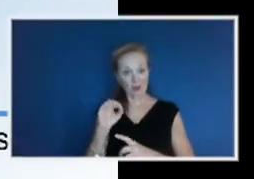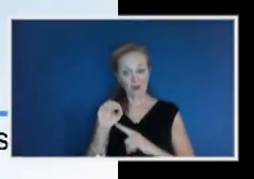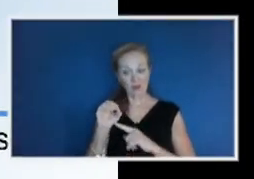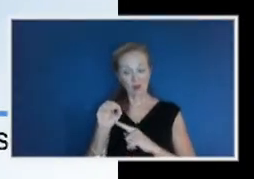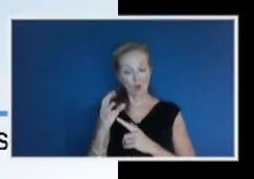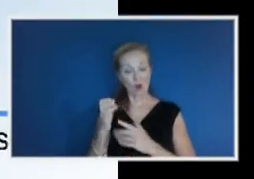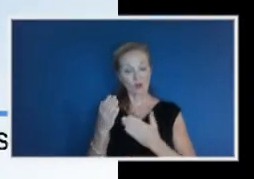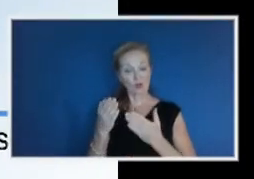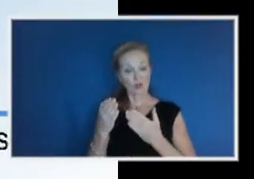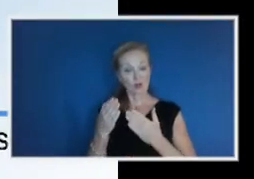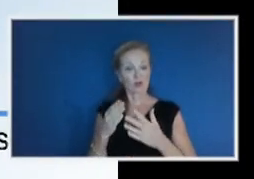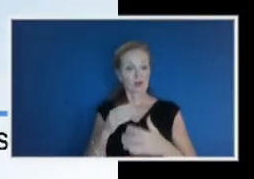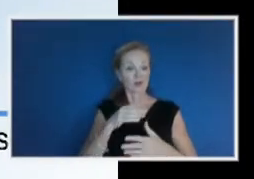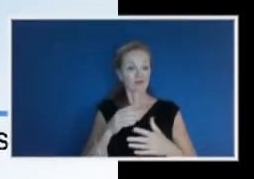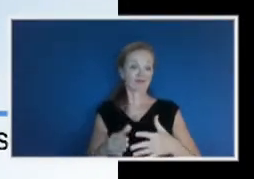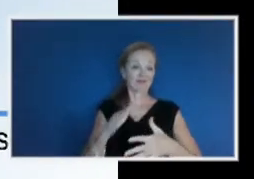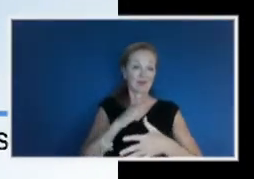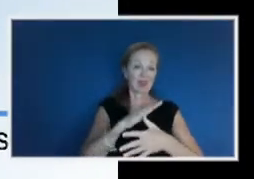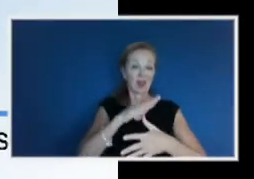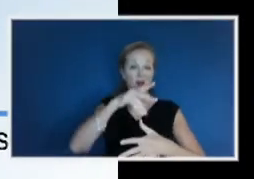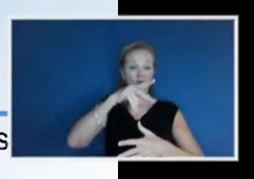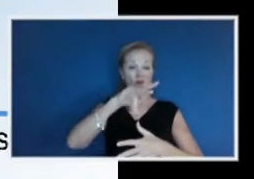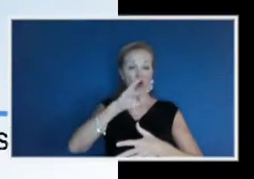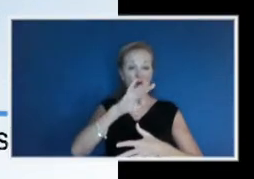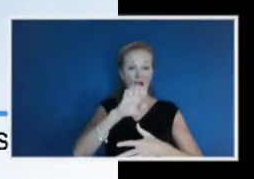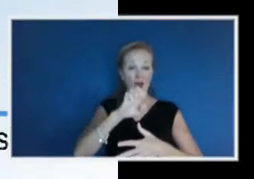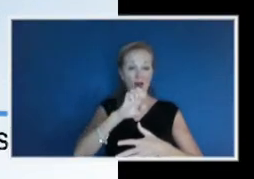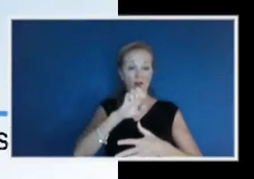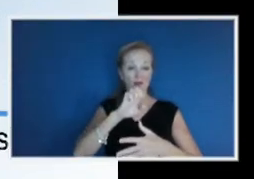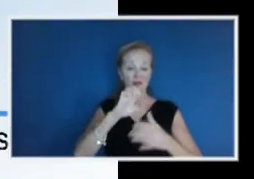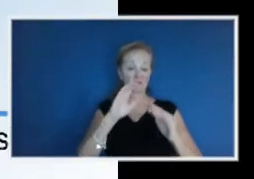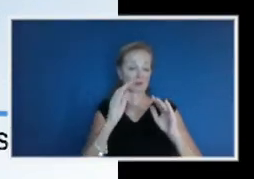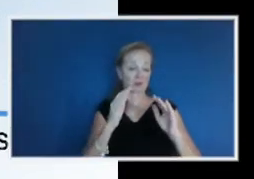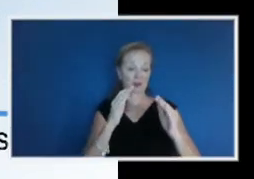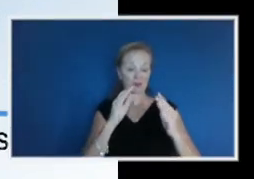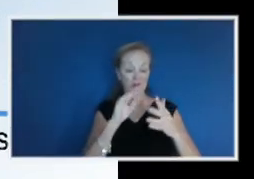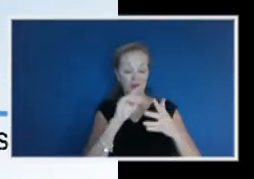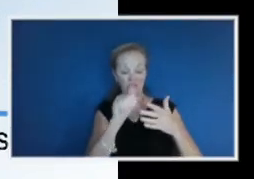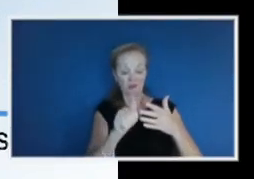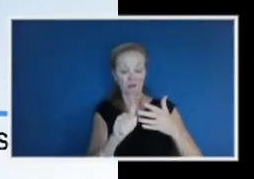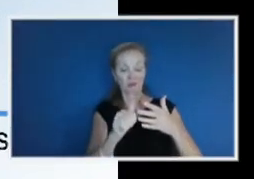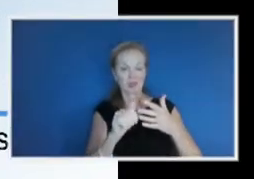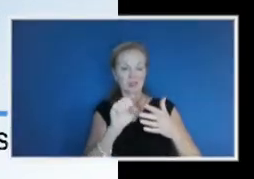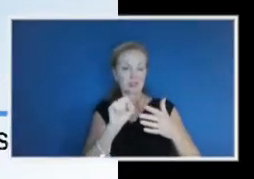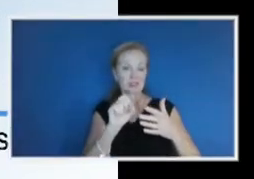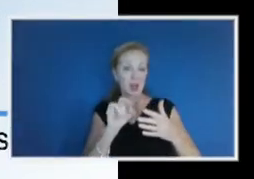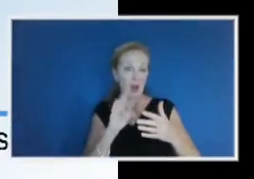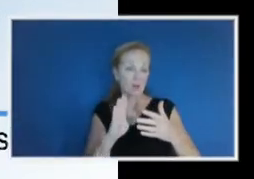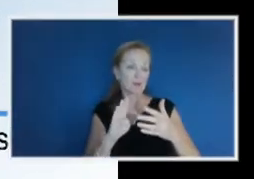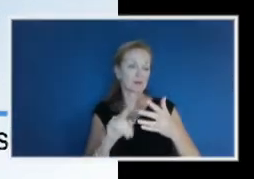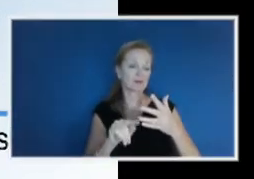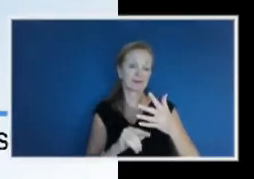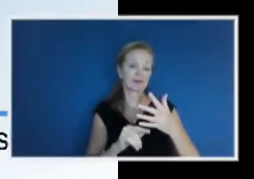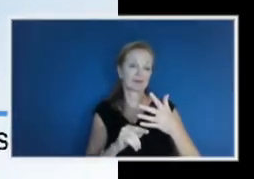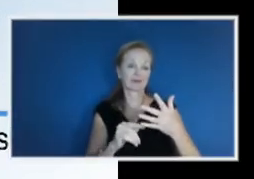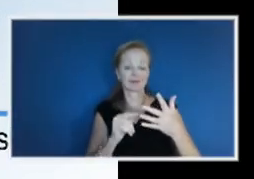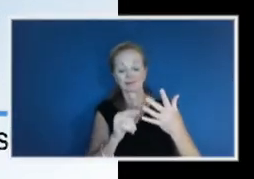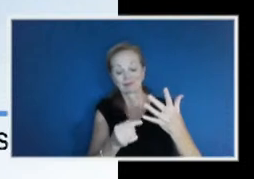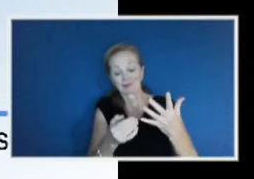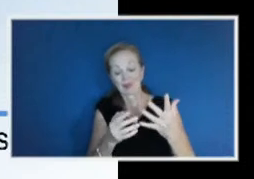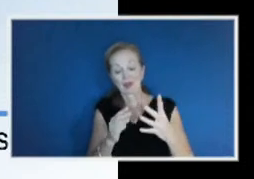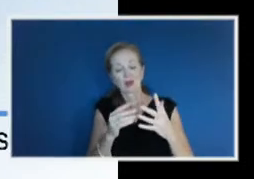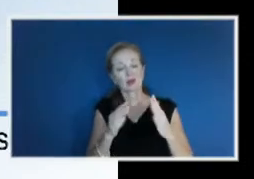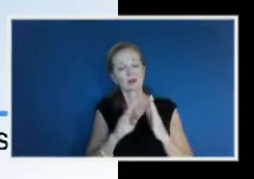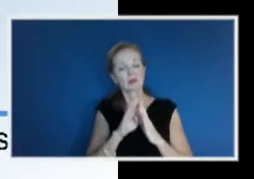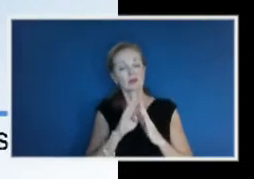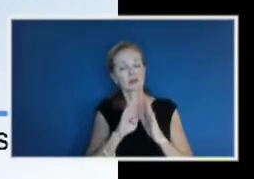prime vendor role than they are for subs. So you'll see in a second some of our recommendations really do focus on trying to create more